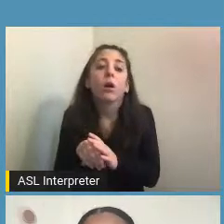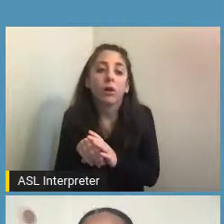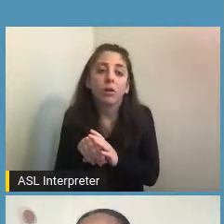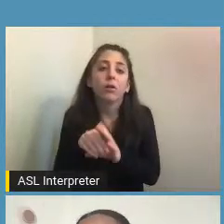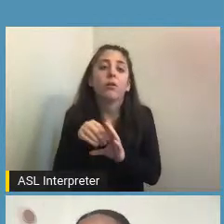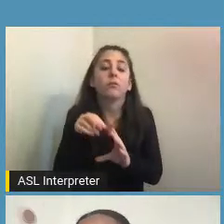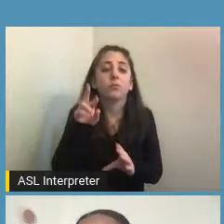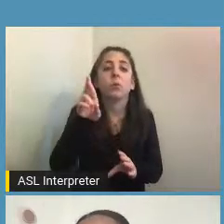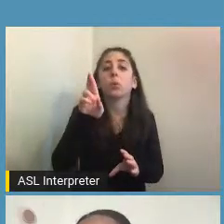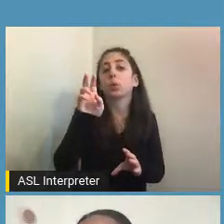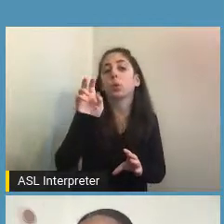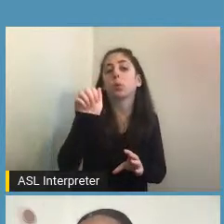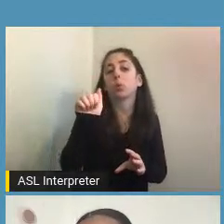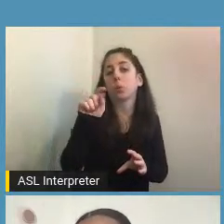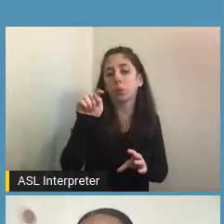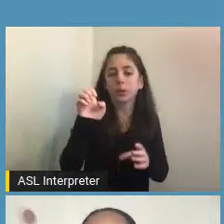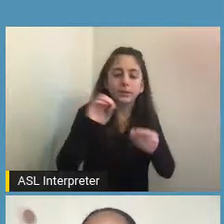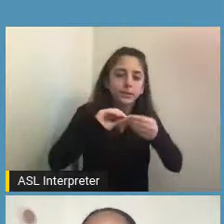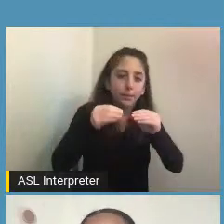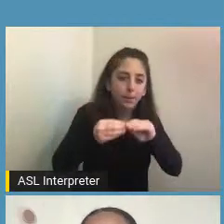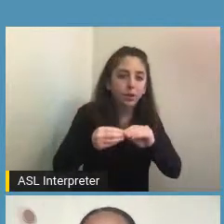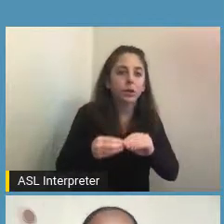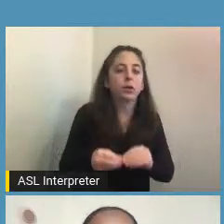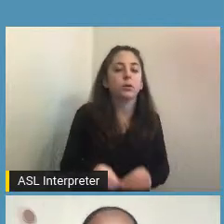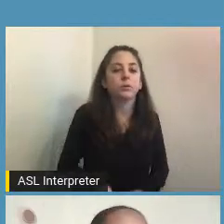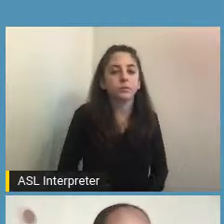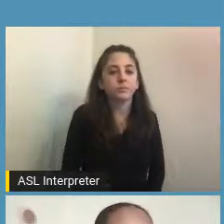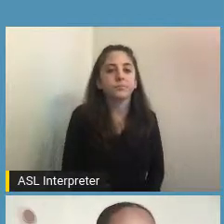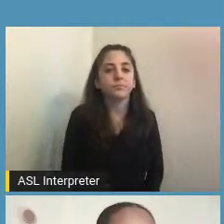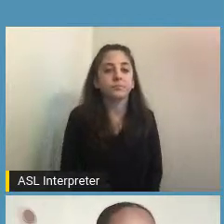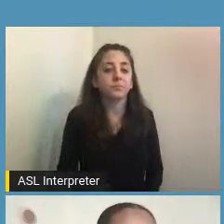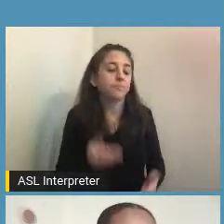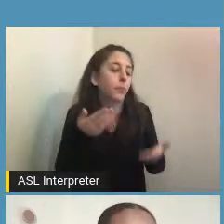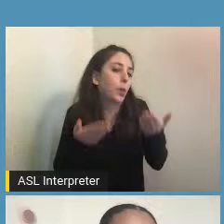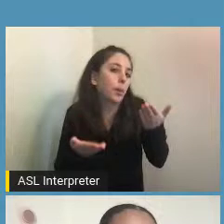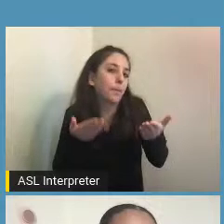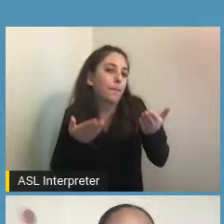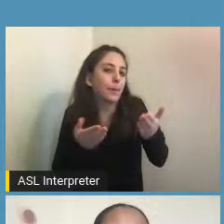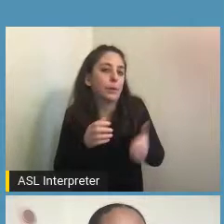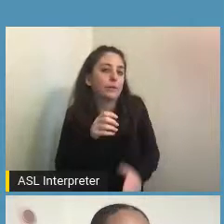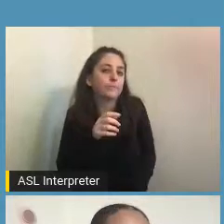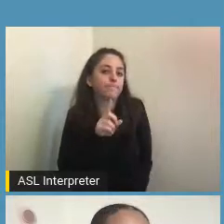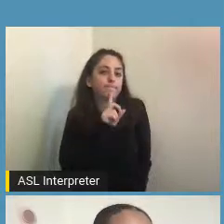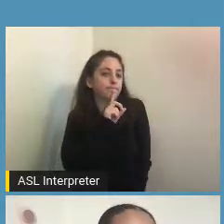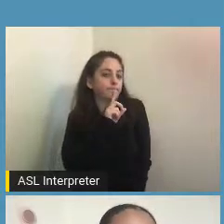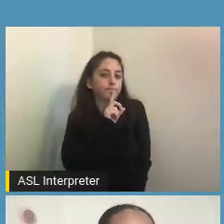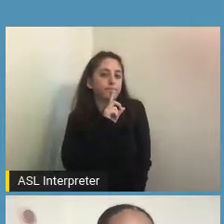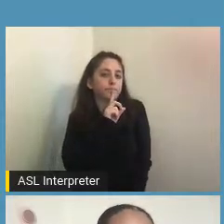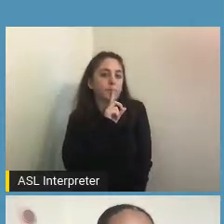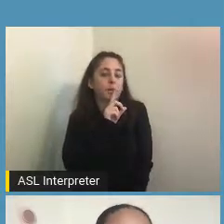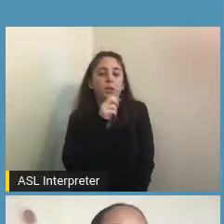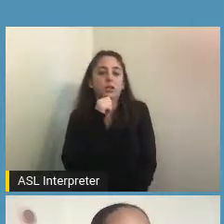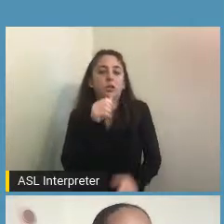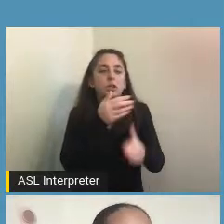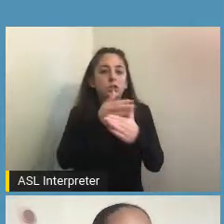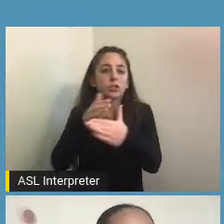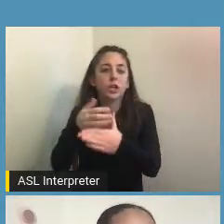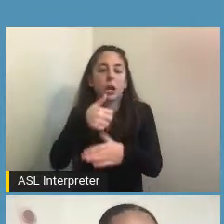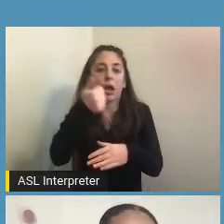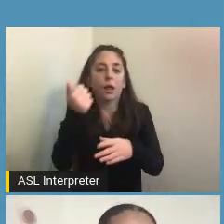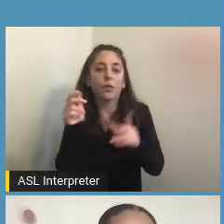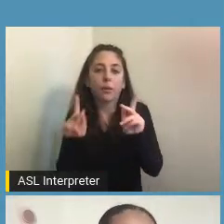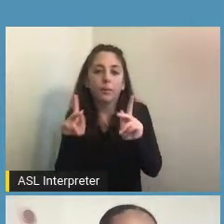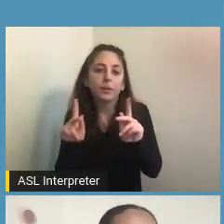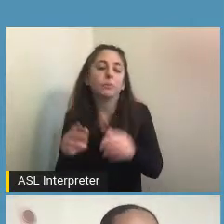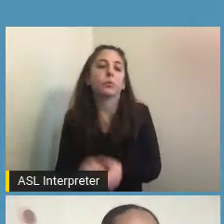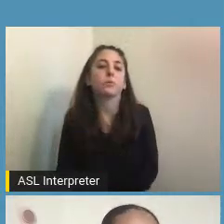rate as a small social media team, like to yourself. And you might not want to share that with others because it can look a